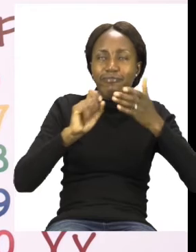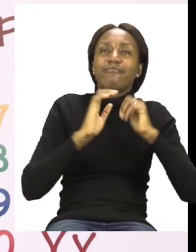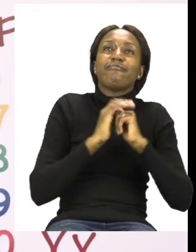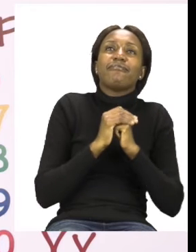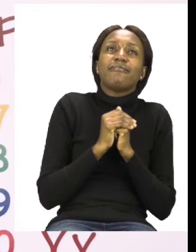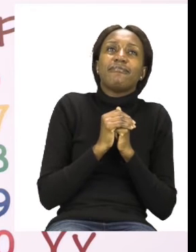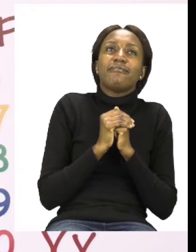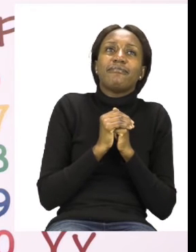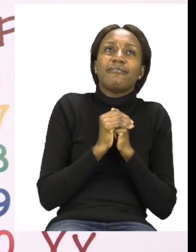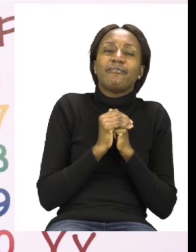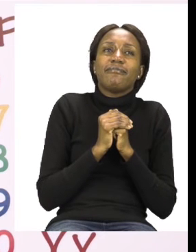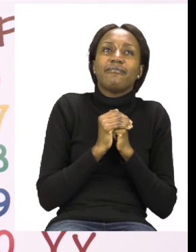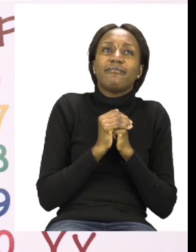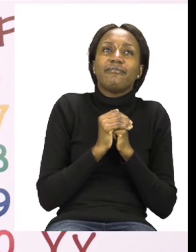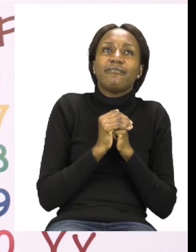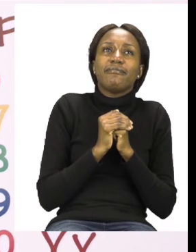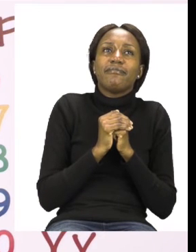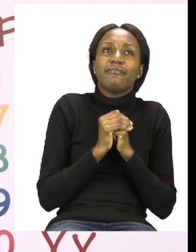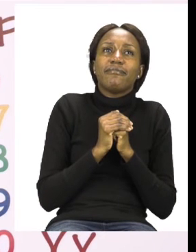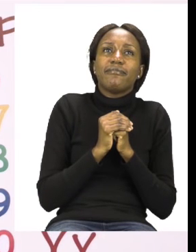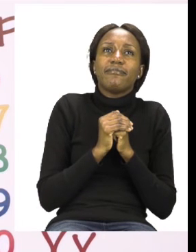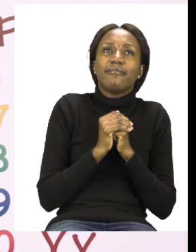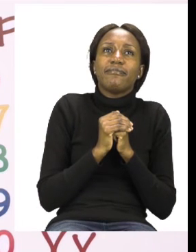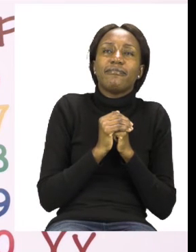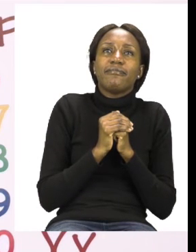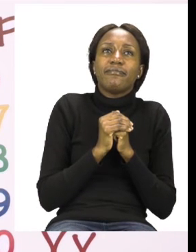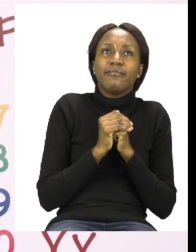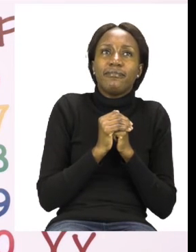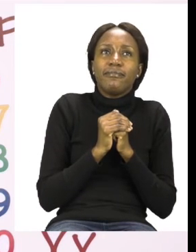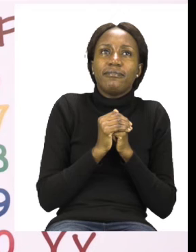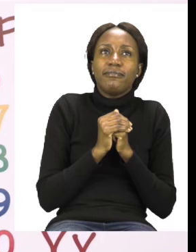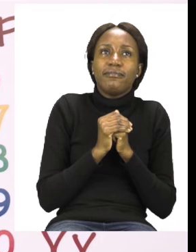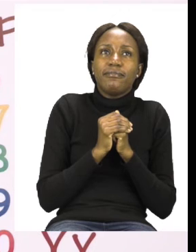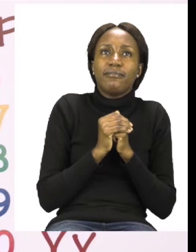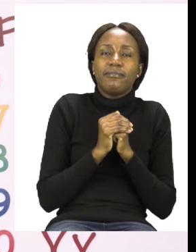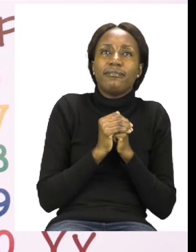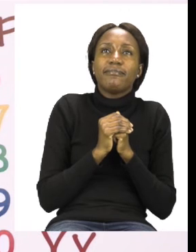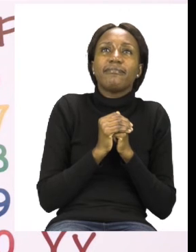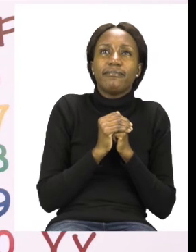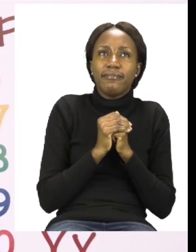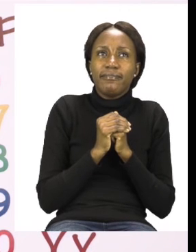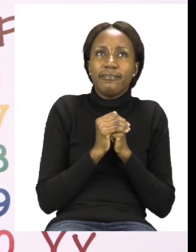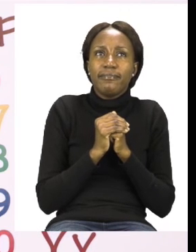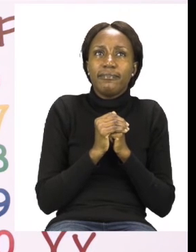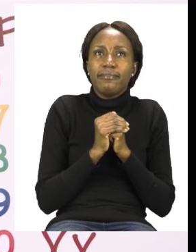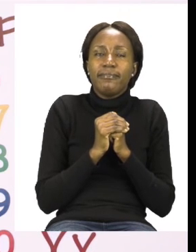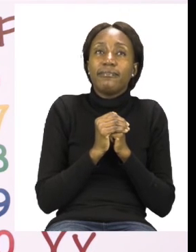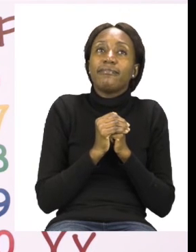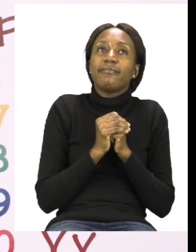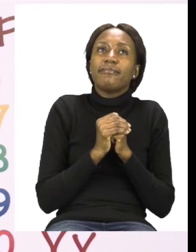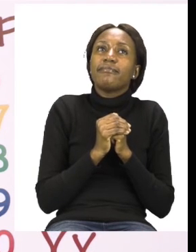that, I want you to write it down. We have a dog. And